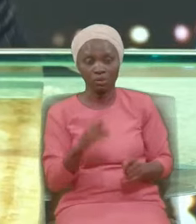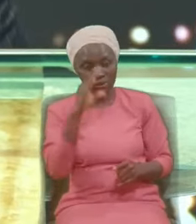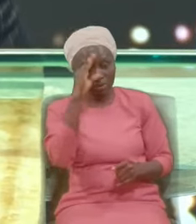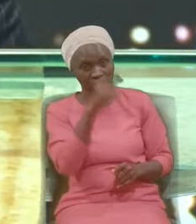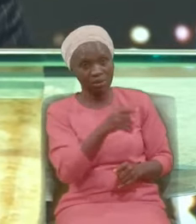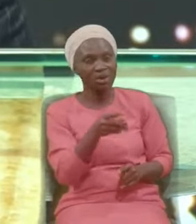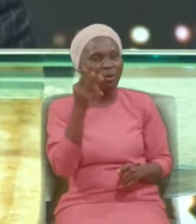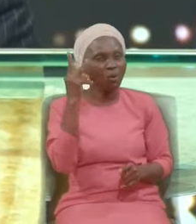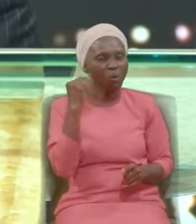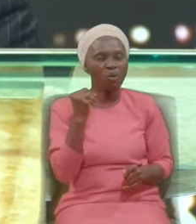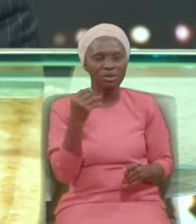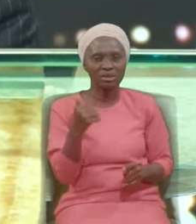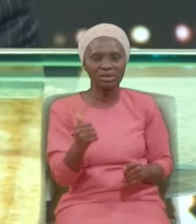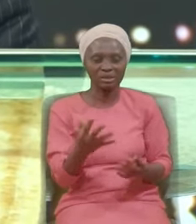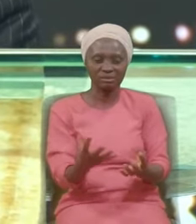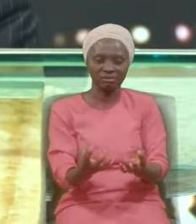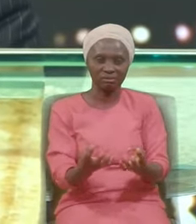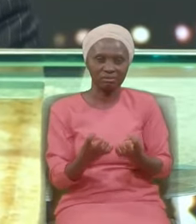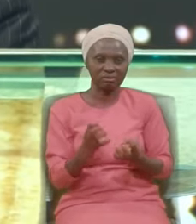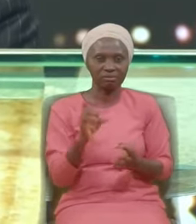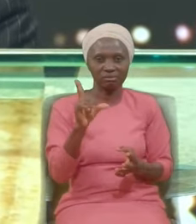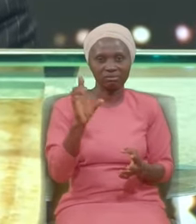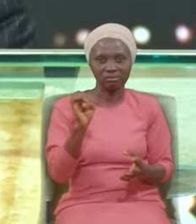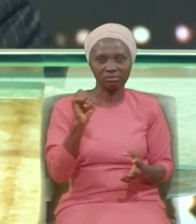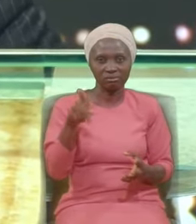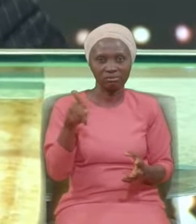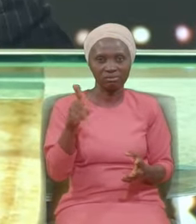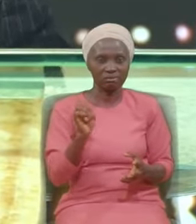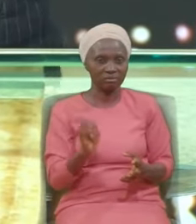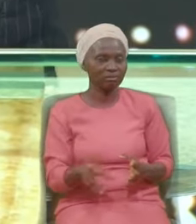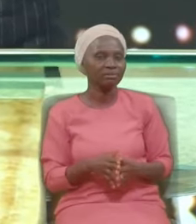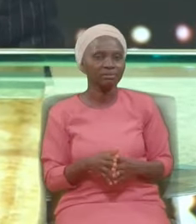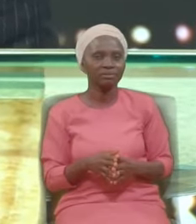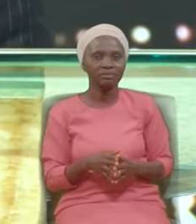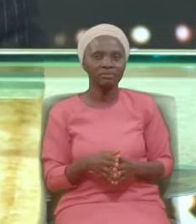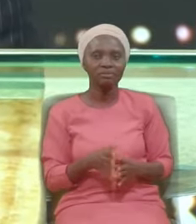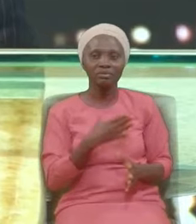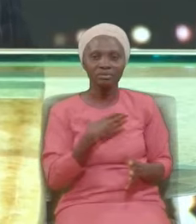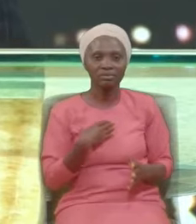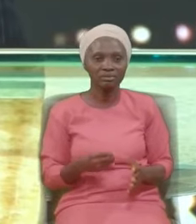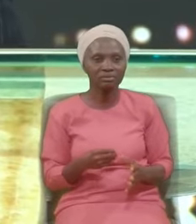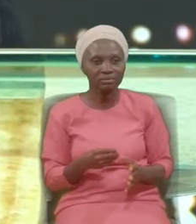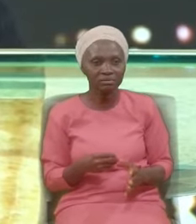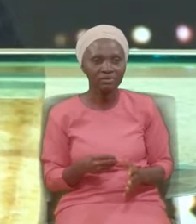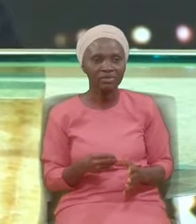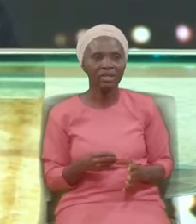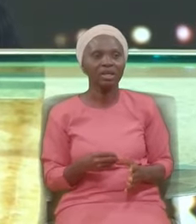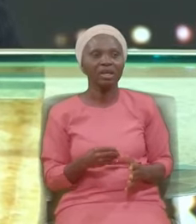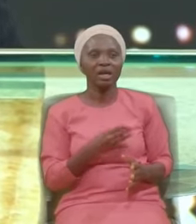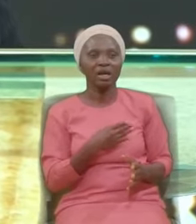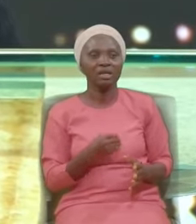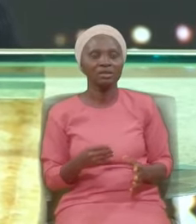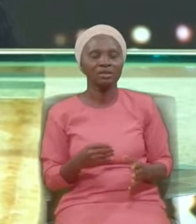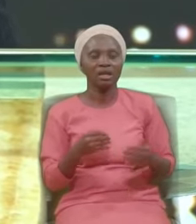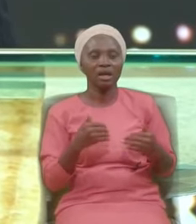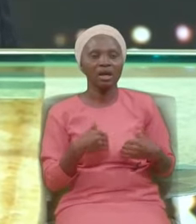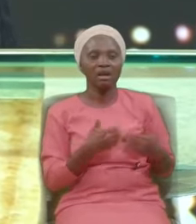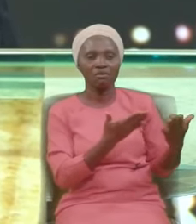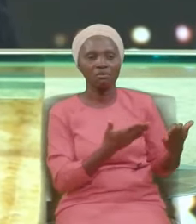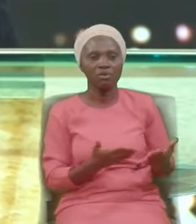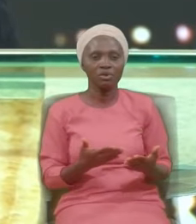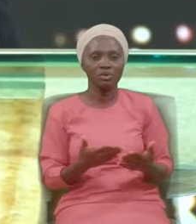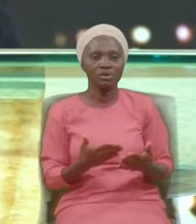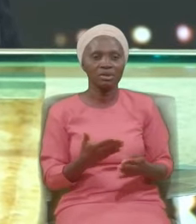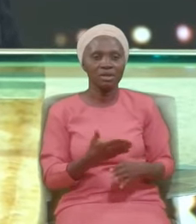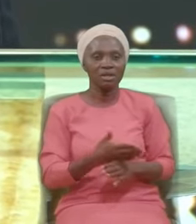And the Syrians had gone out by companies and had brought away captive out of